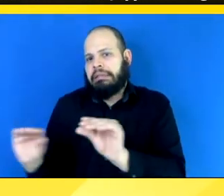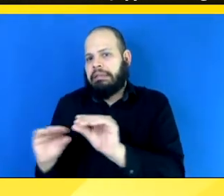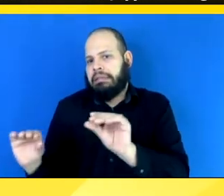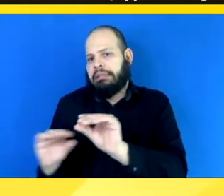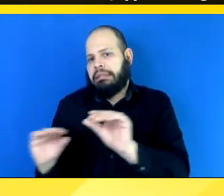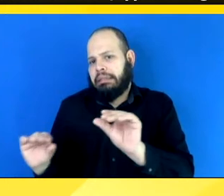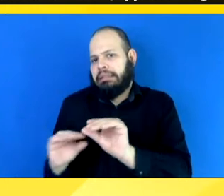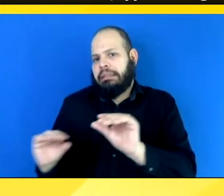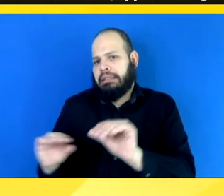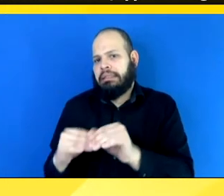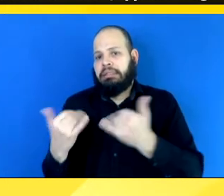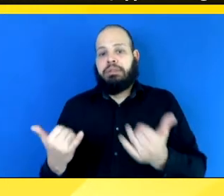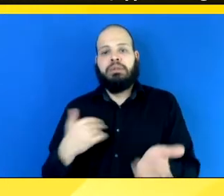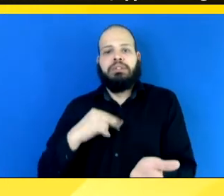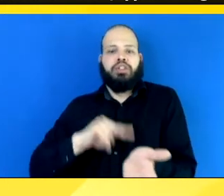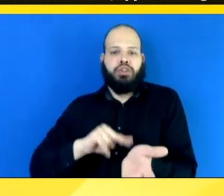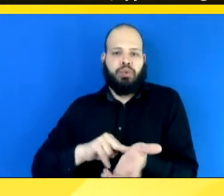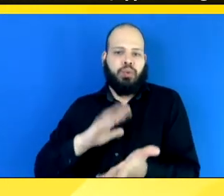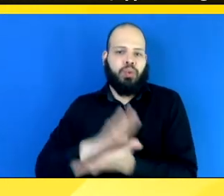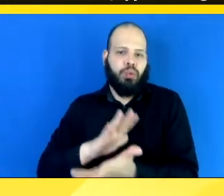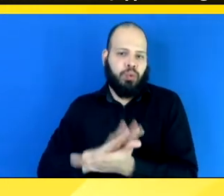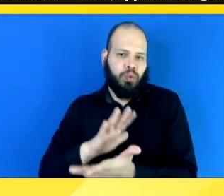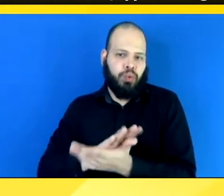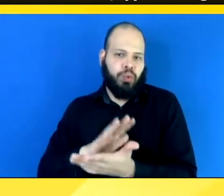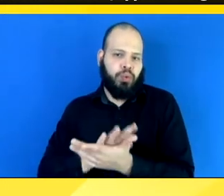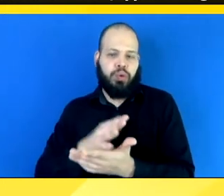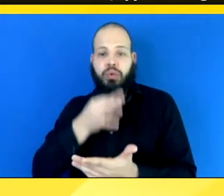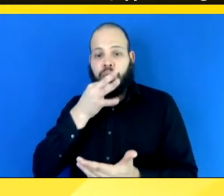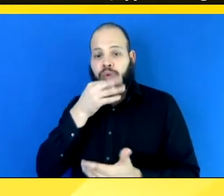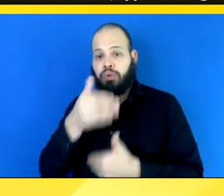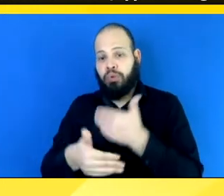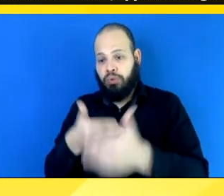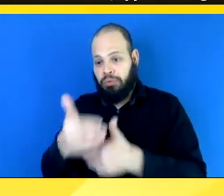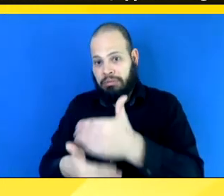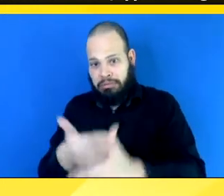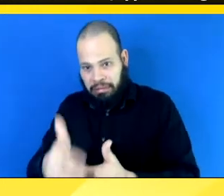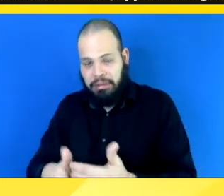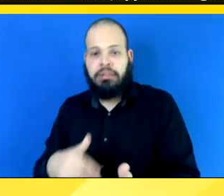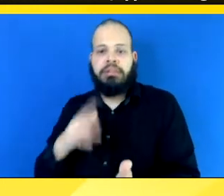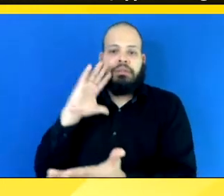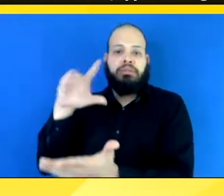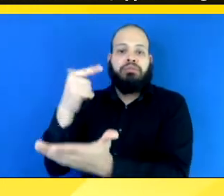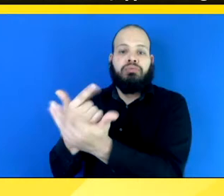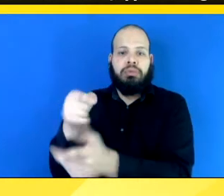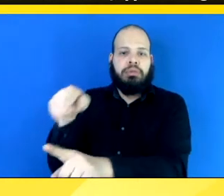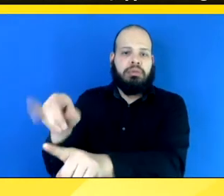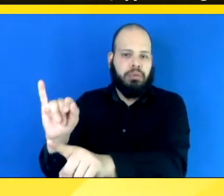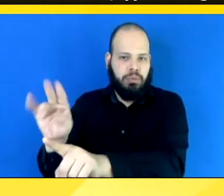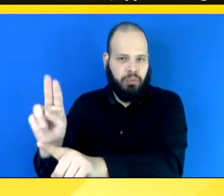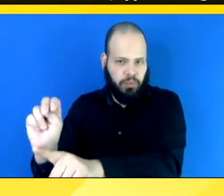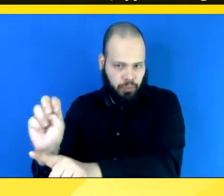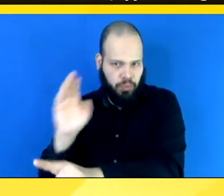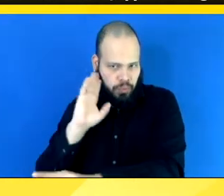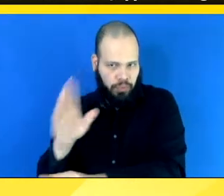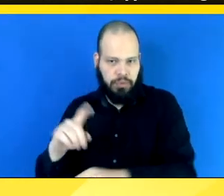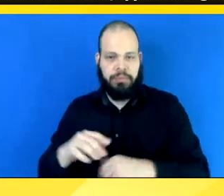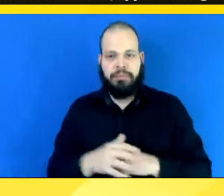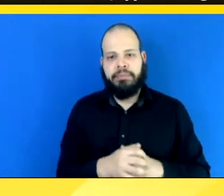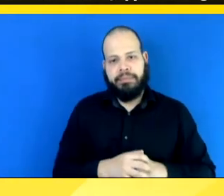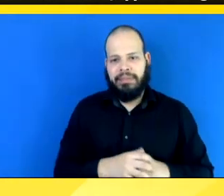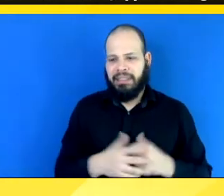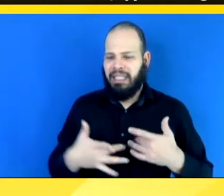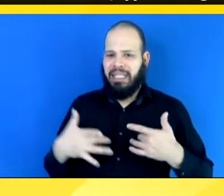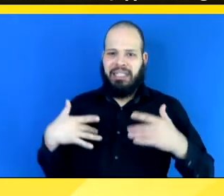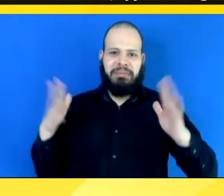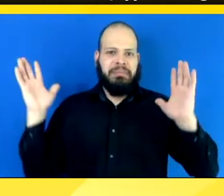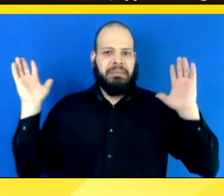Great. With that being said, I'm ready to fight. I am tired. Uh-huh. That's right.